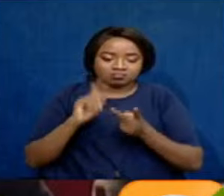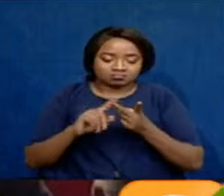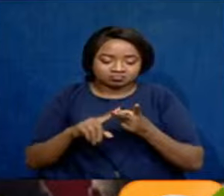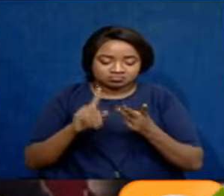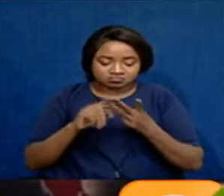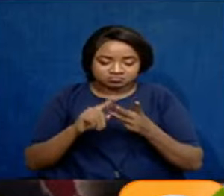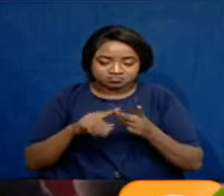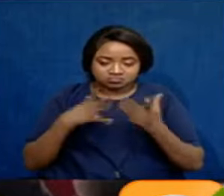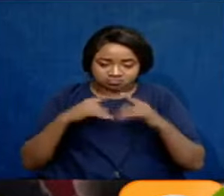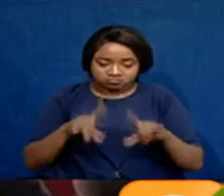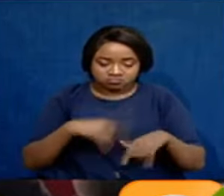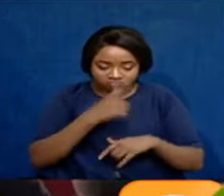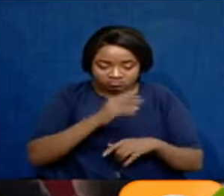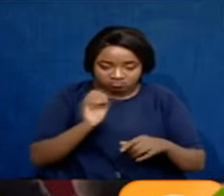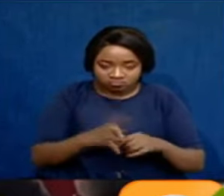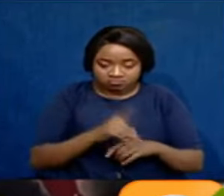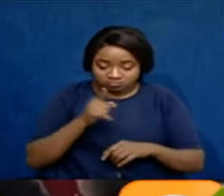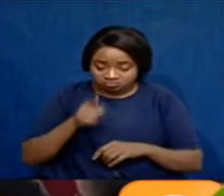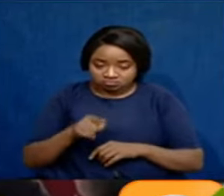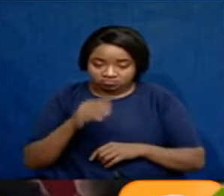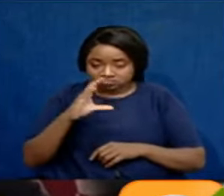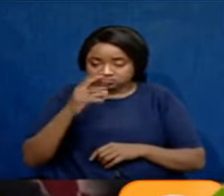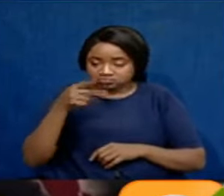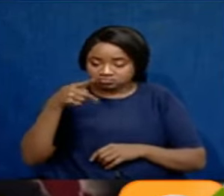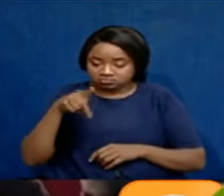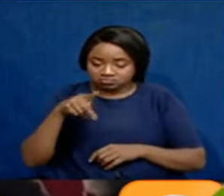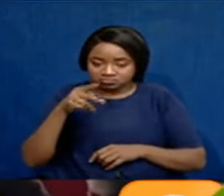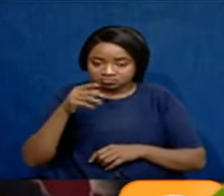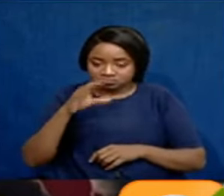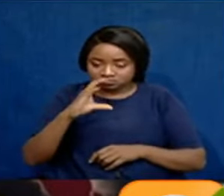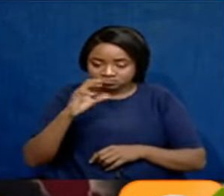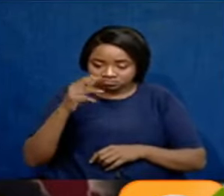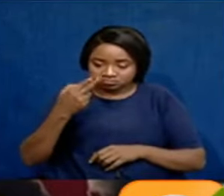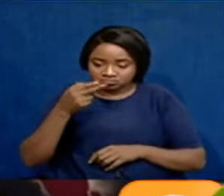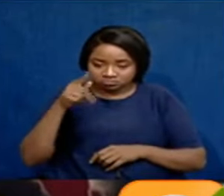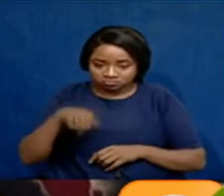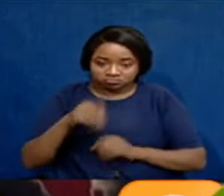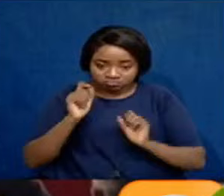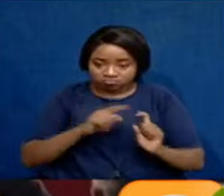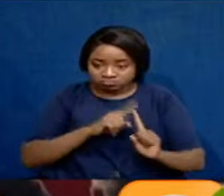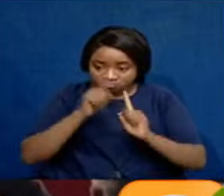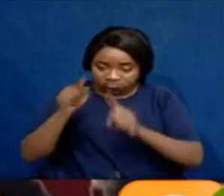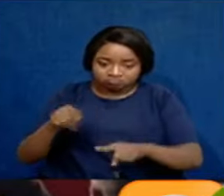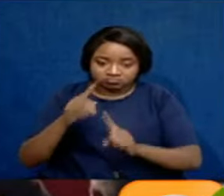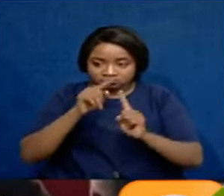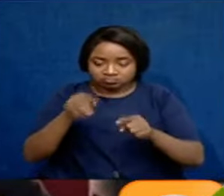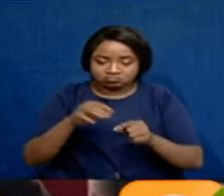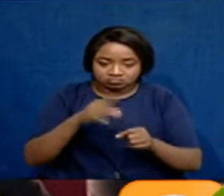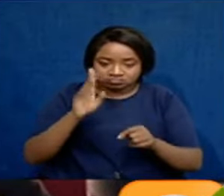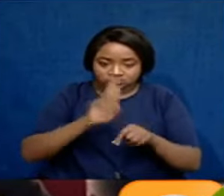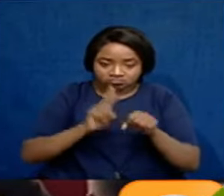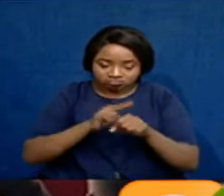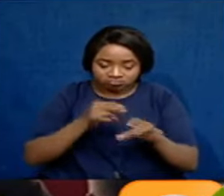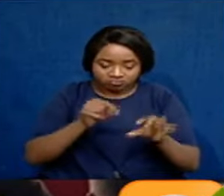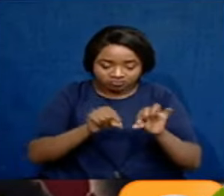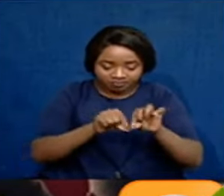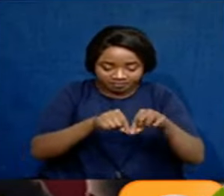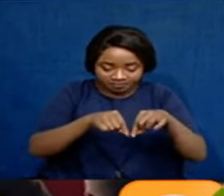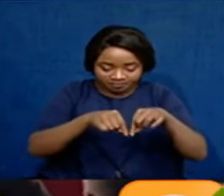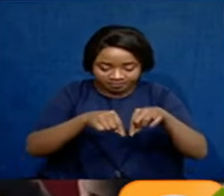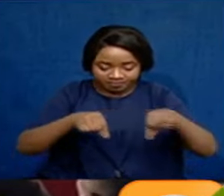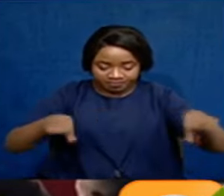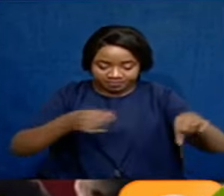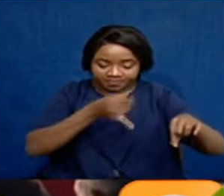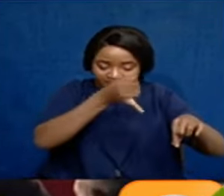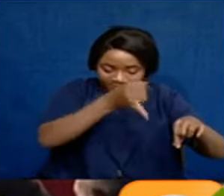such that it's this trip that Dr. Ocheng is telling us about, they can come around in this trip, check our age, our